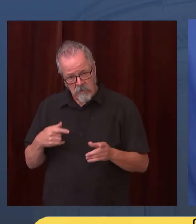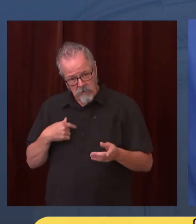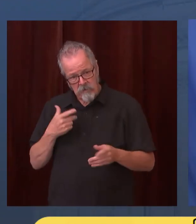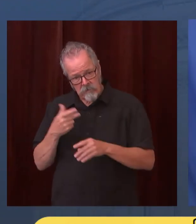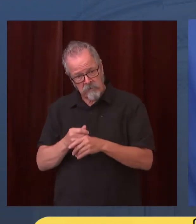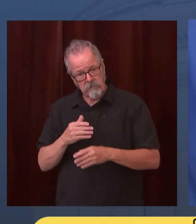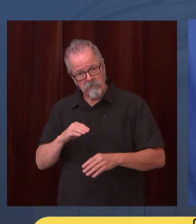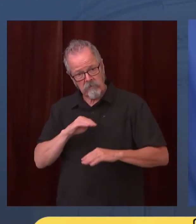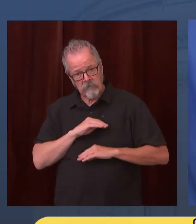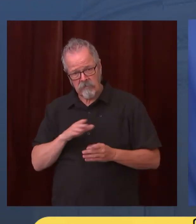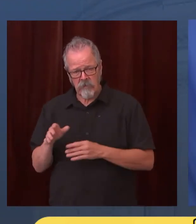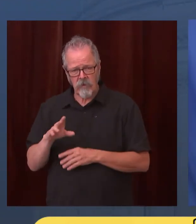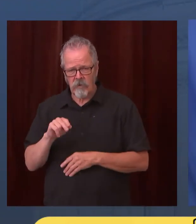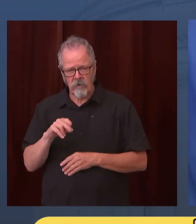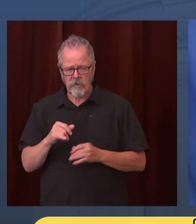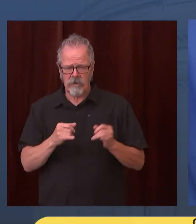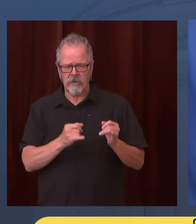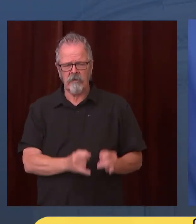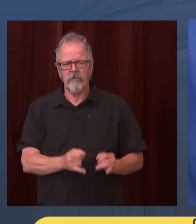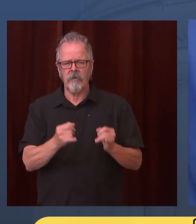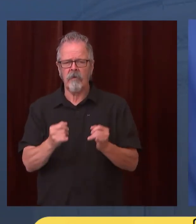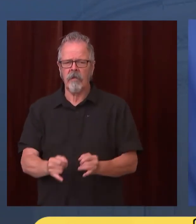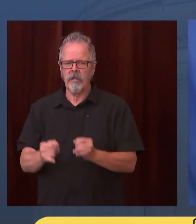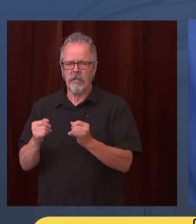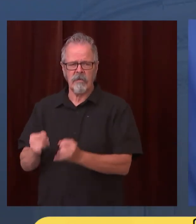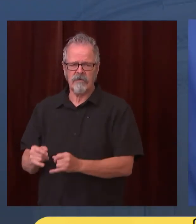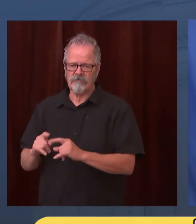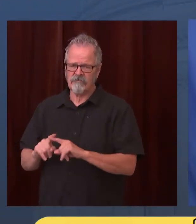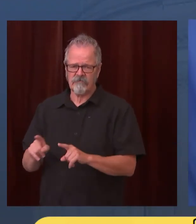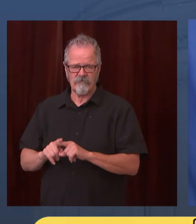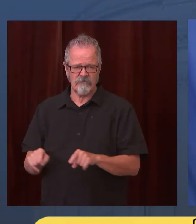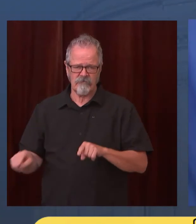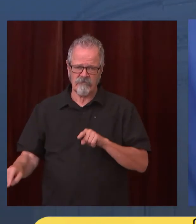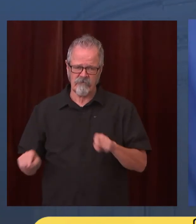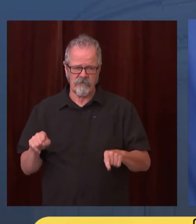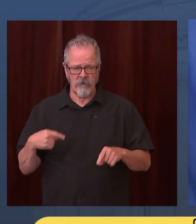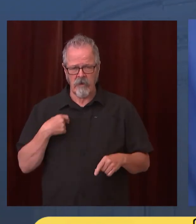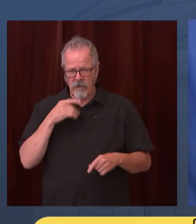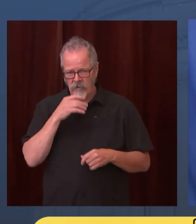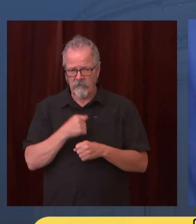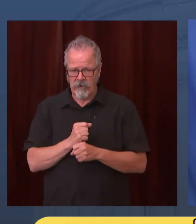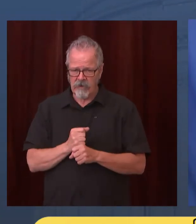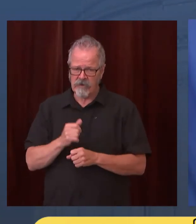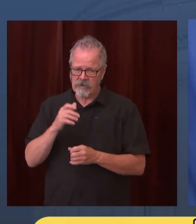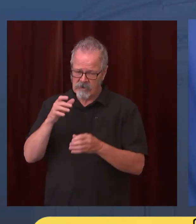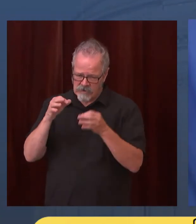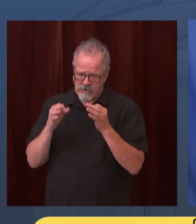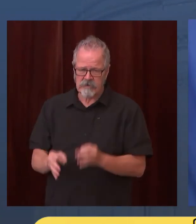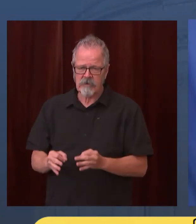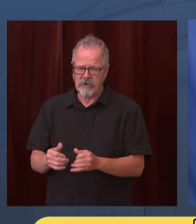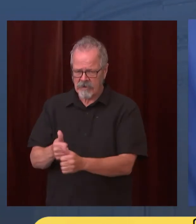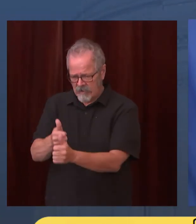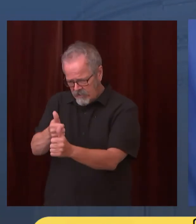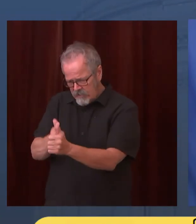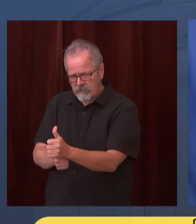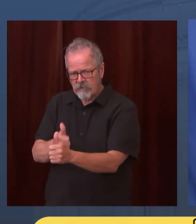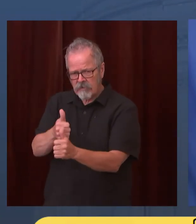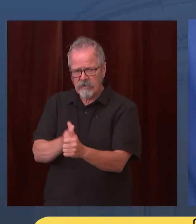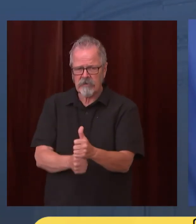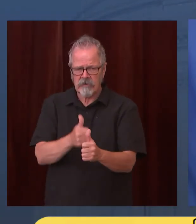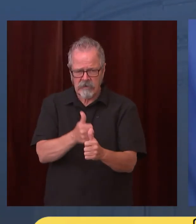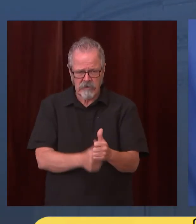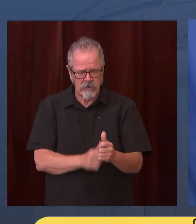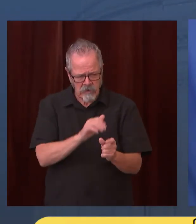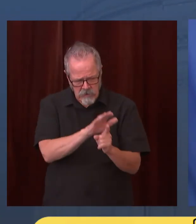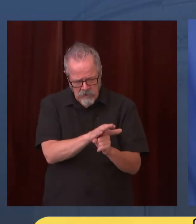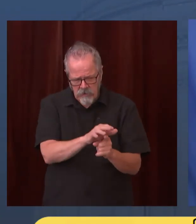blanket statement I can make about that because decisions will be made as to the particular circumstances of the employee and